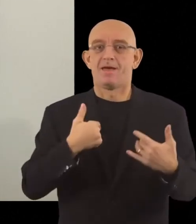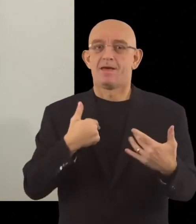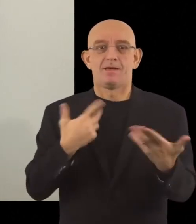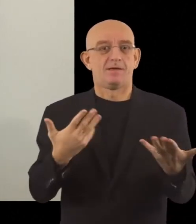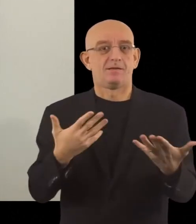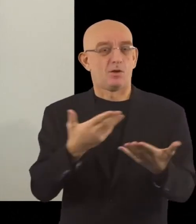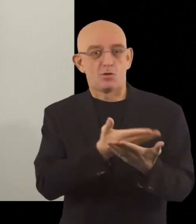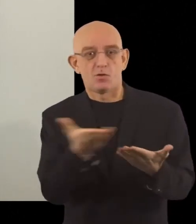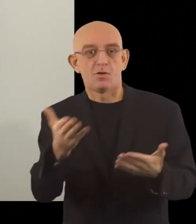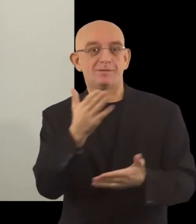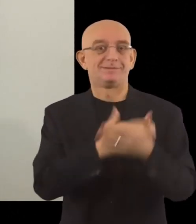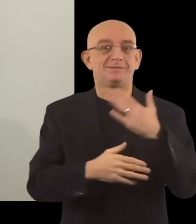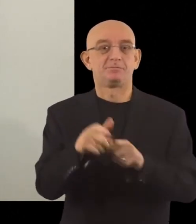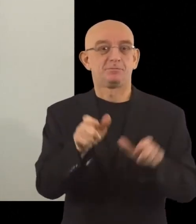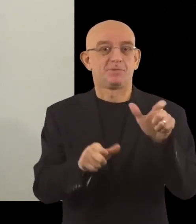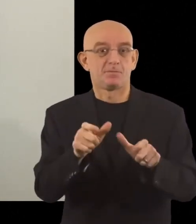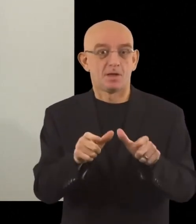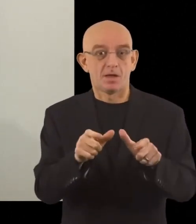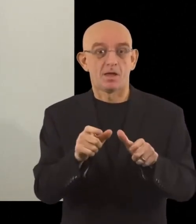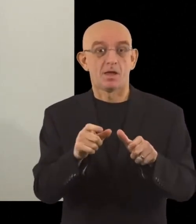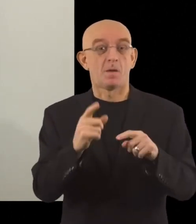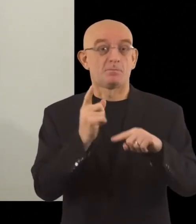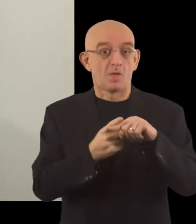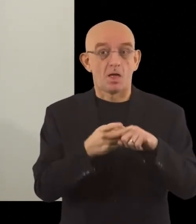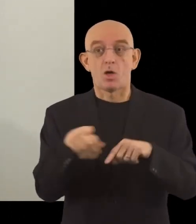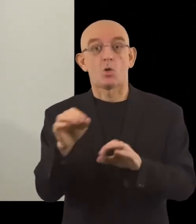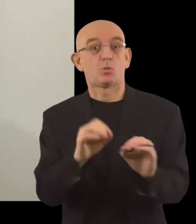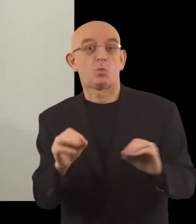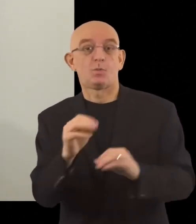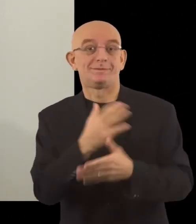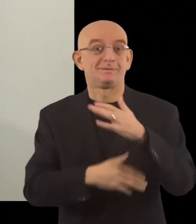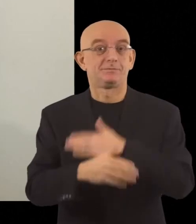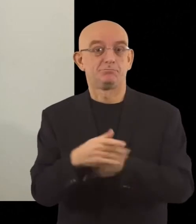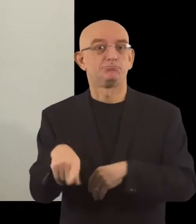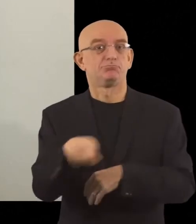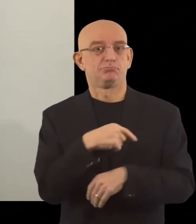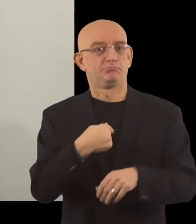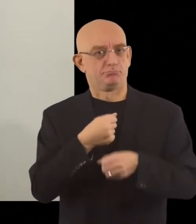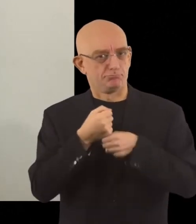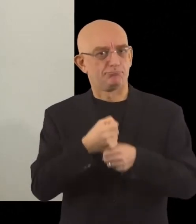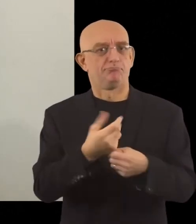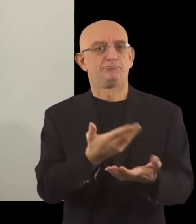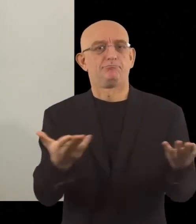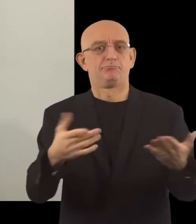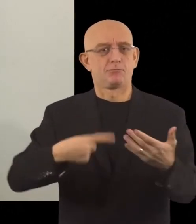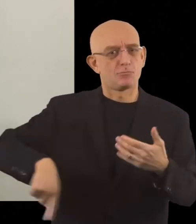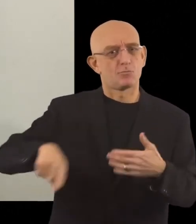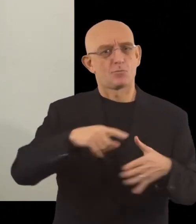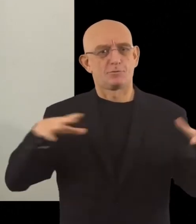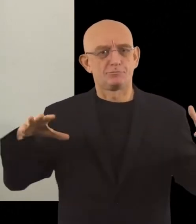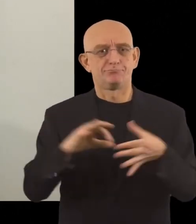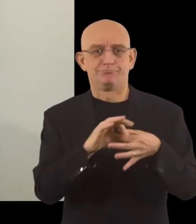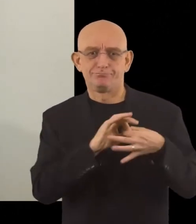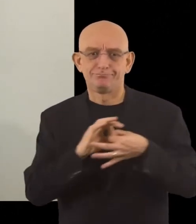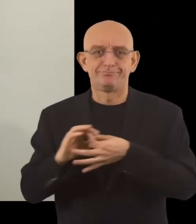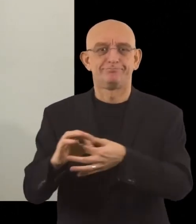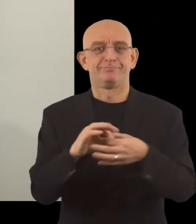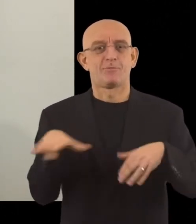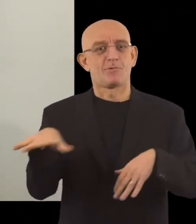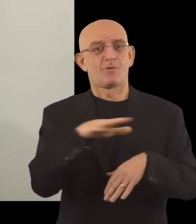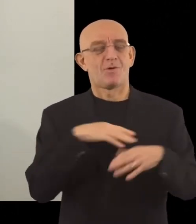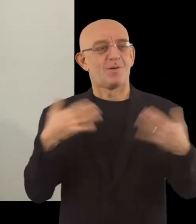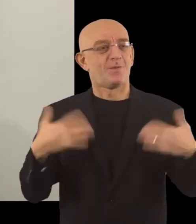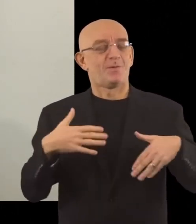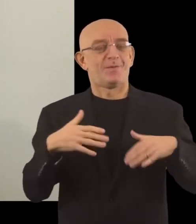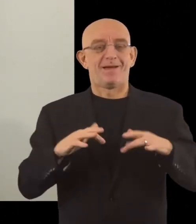every disabled person and non-disabled Komotini, because as a community we are